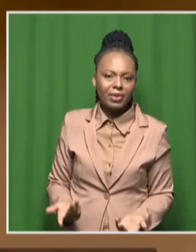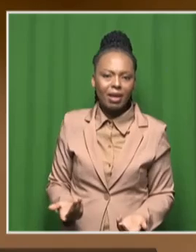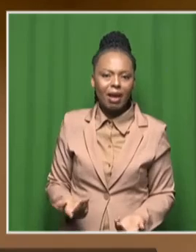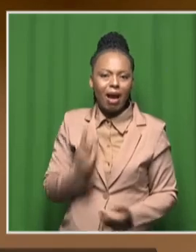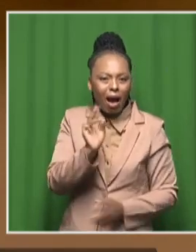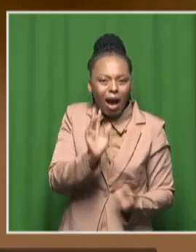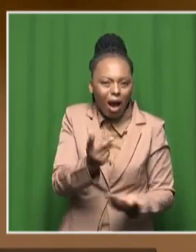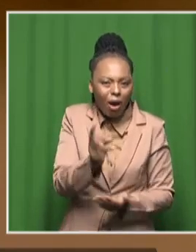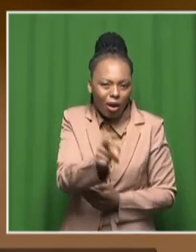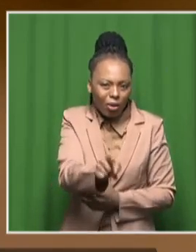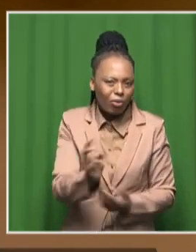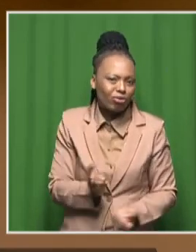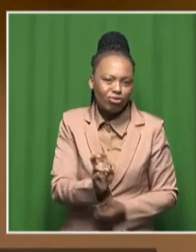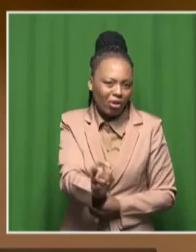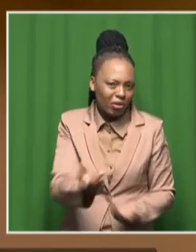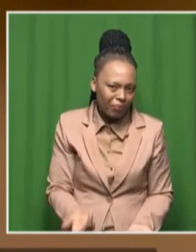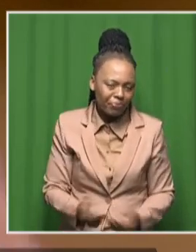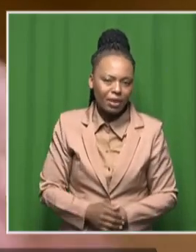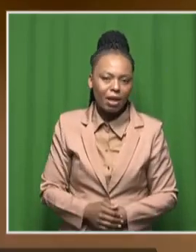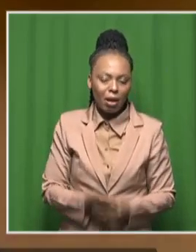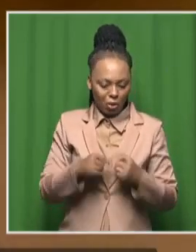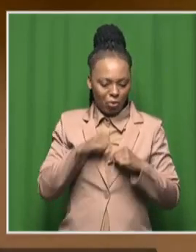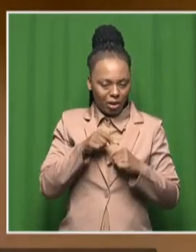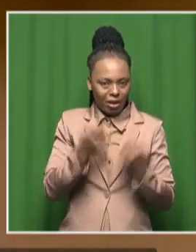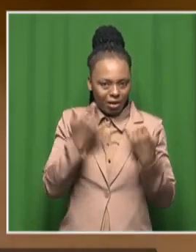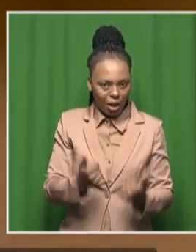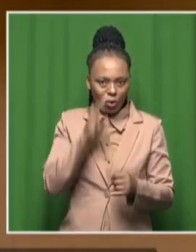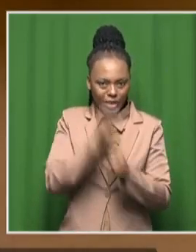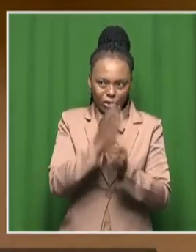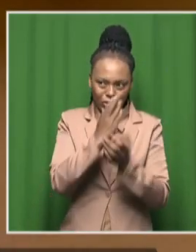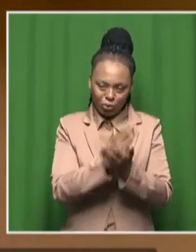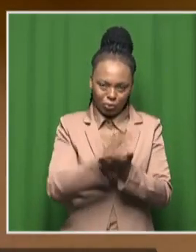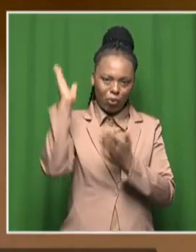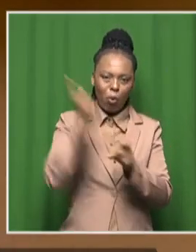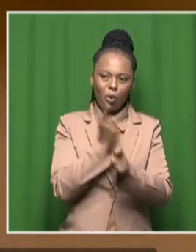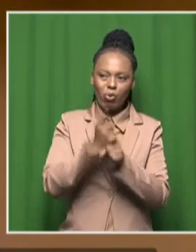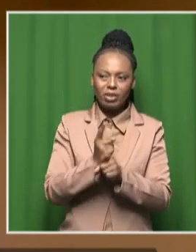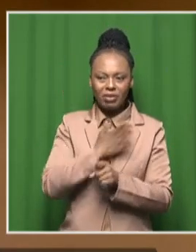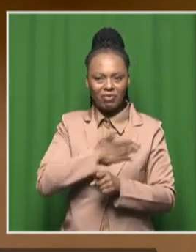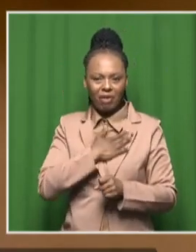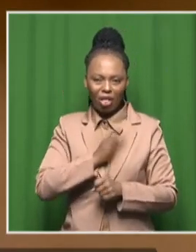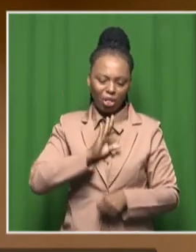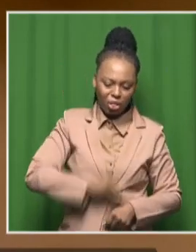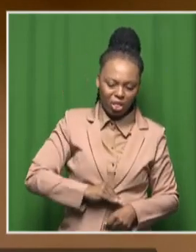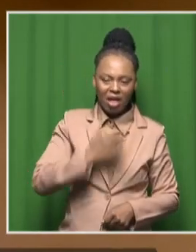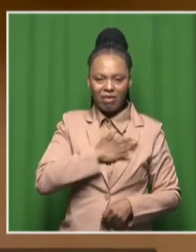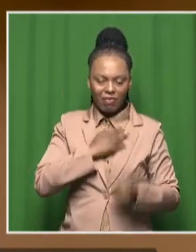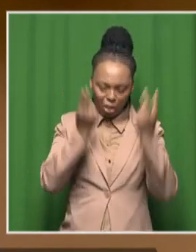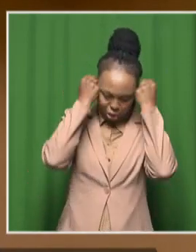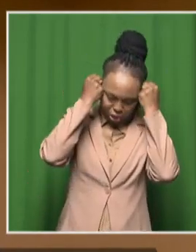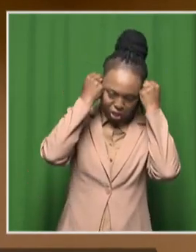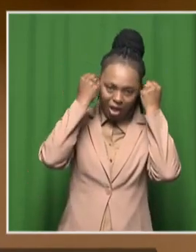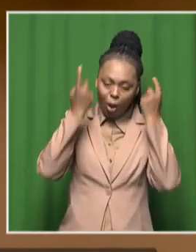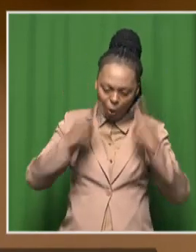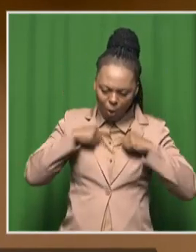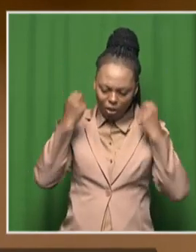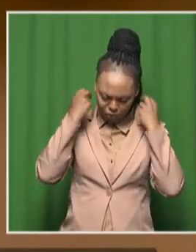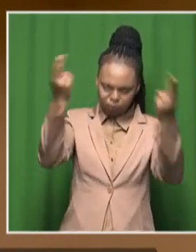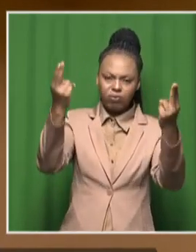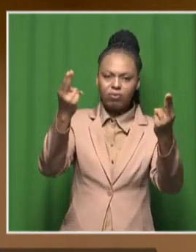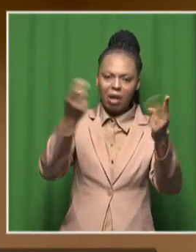inferiority complex. Now, unless we get rid of the inferiority complex within each one of us, and women